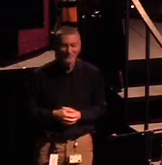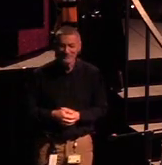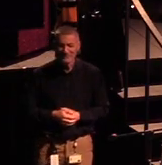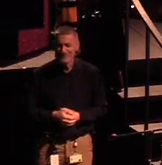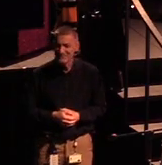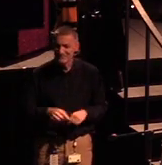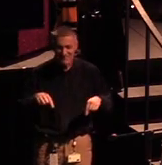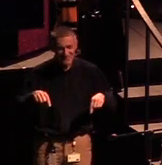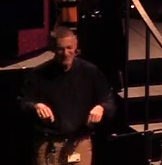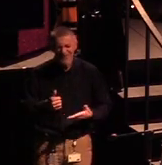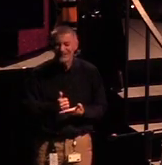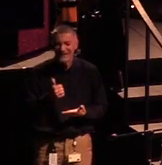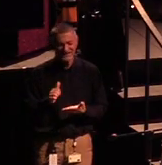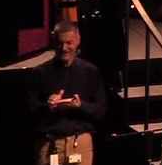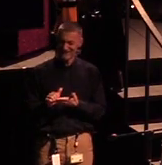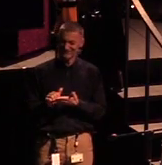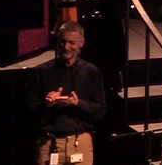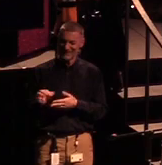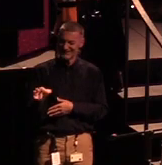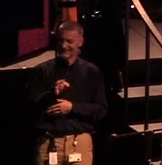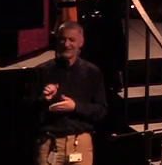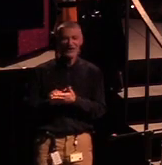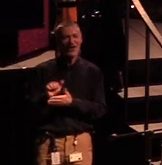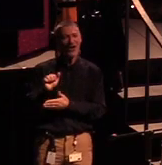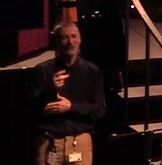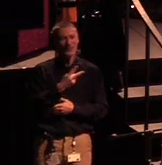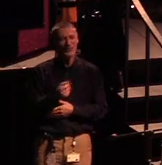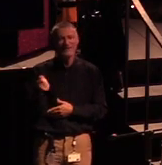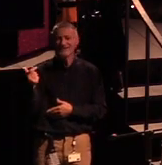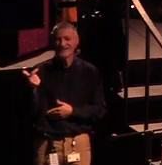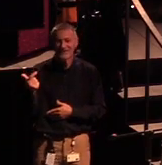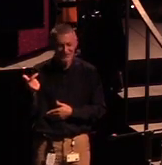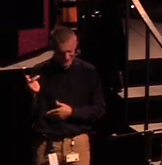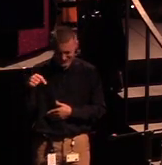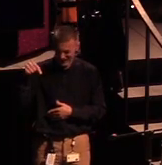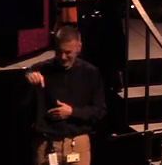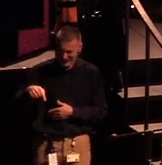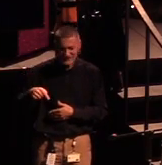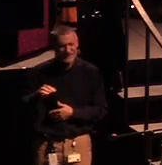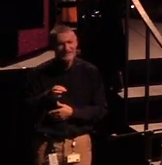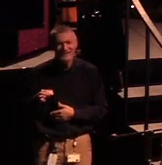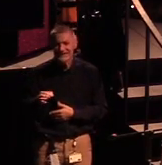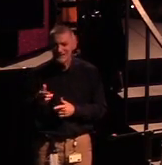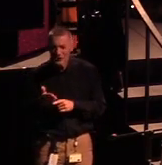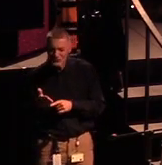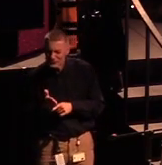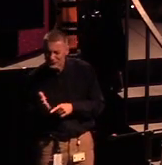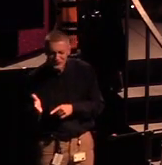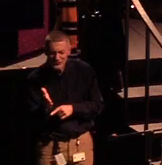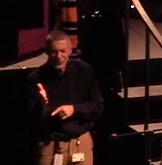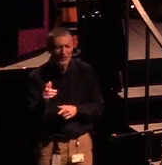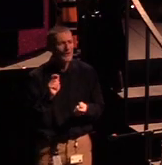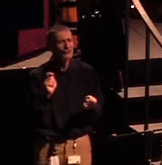city this was City of Culture in 2017 and it's a city that's on a journey of change and it's a city which